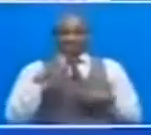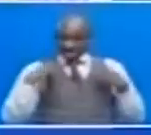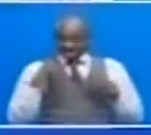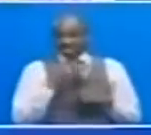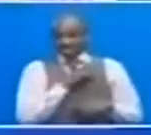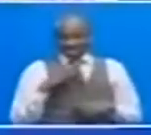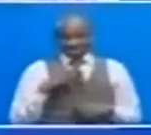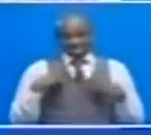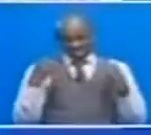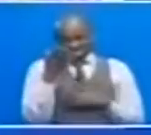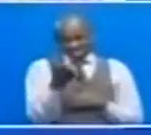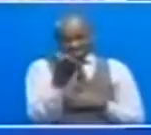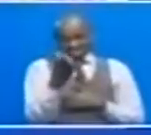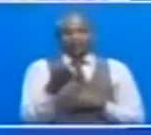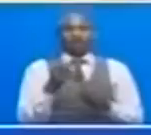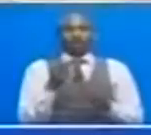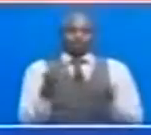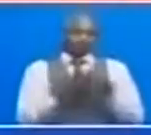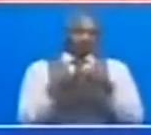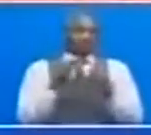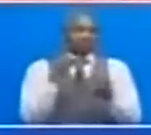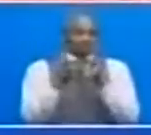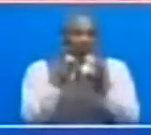August 22nd.